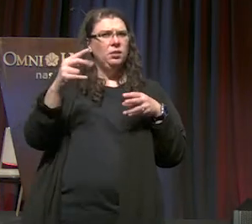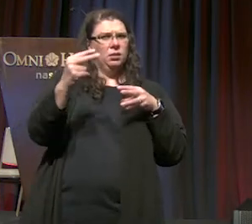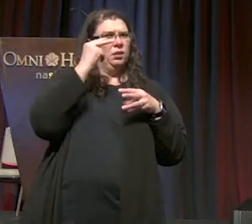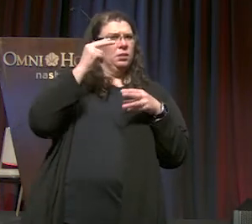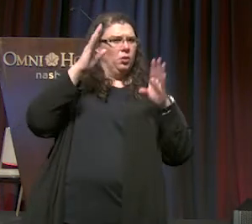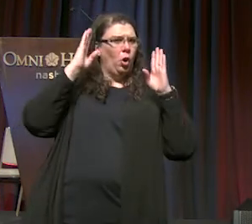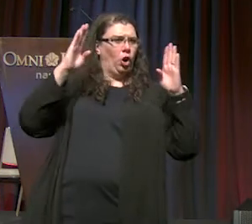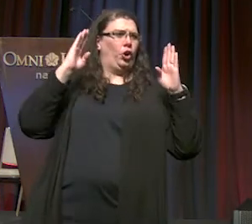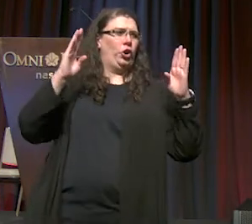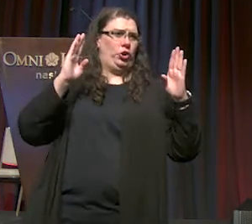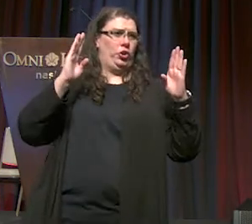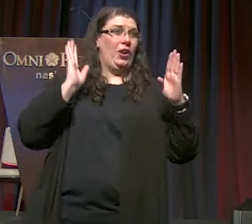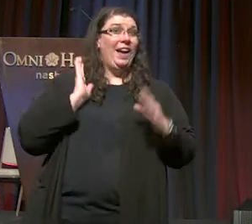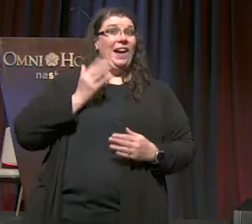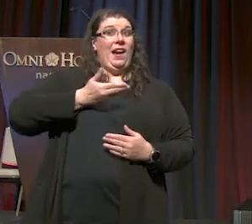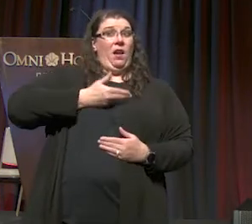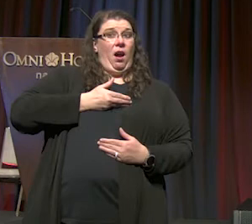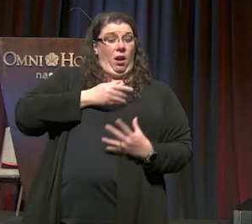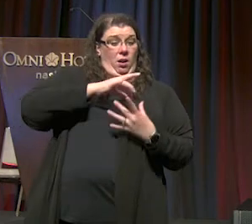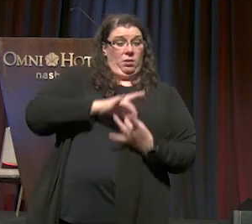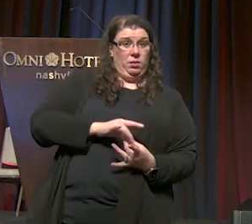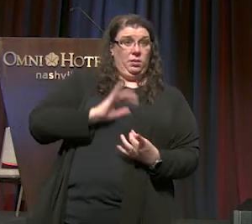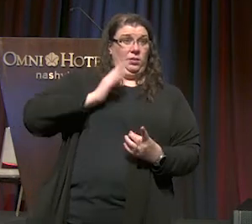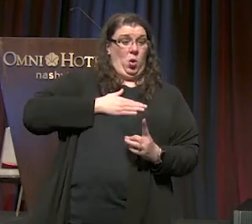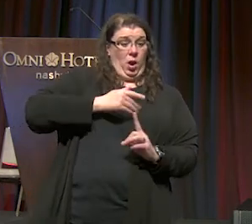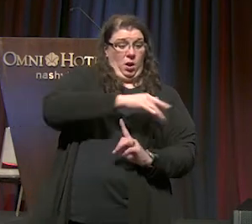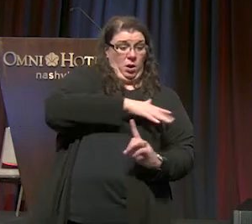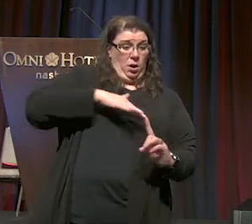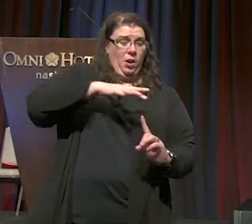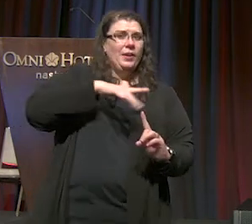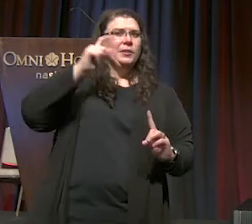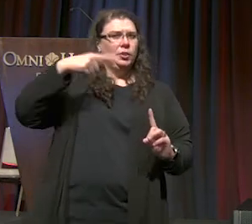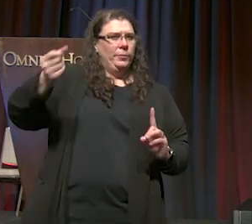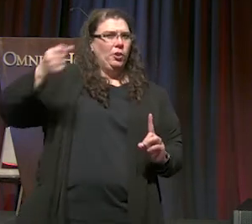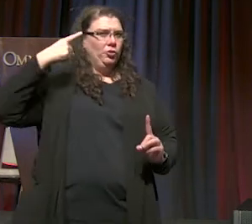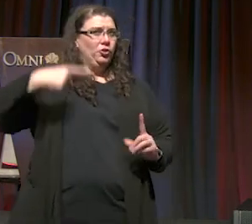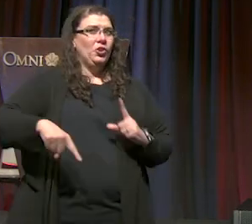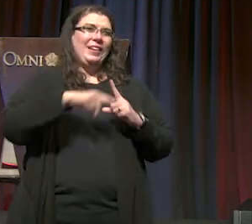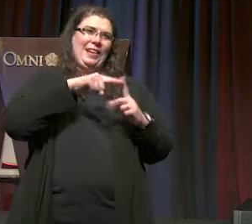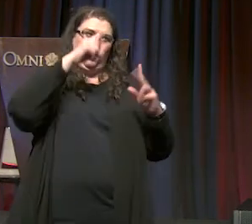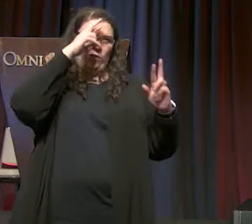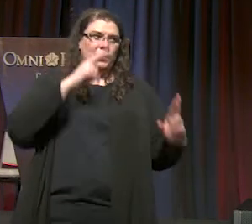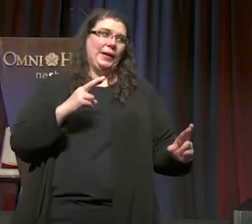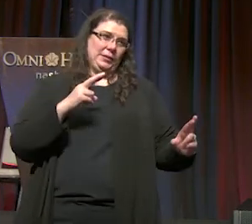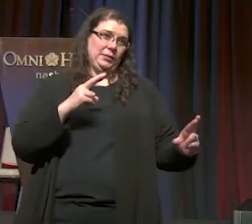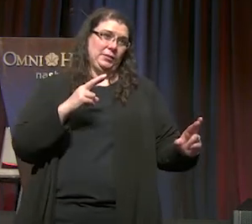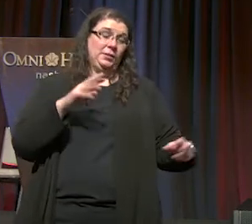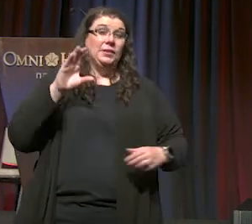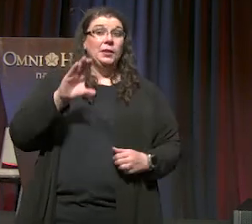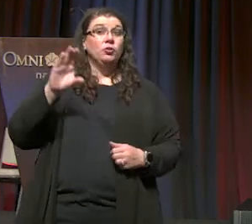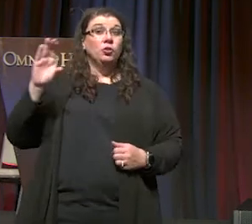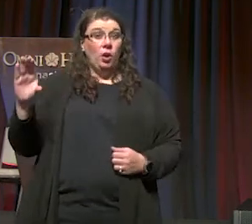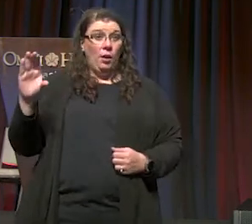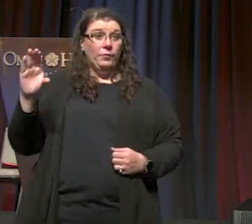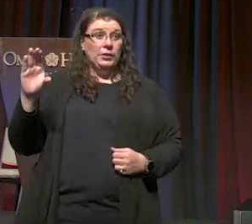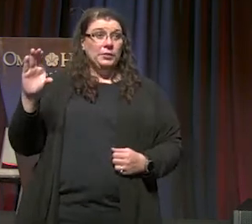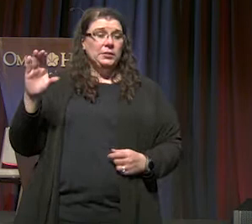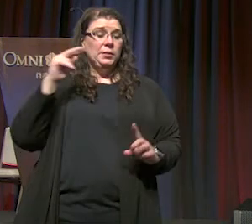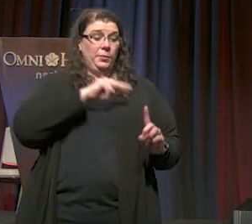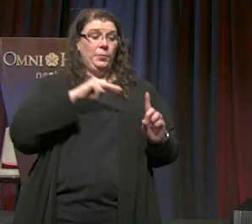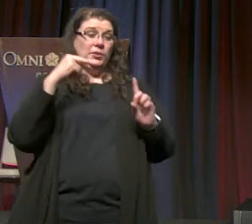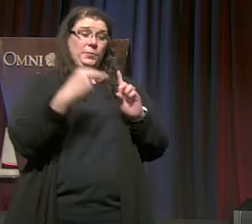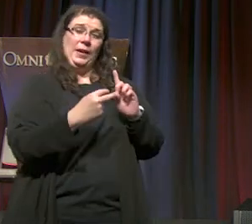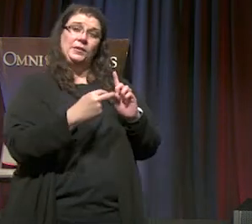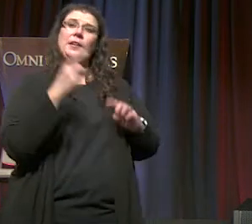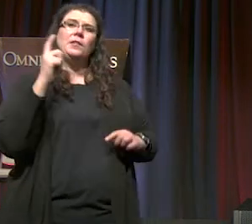our context understood and respected. Central conference perspectives should